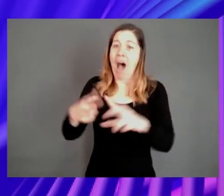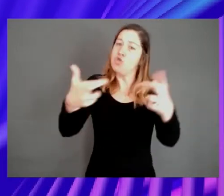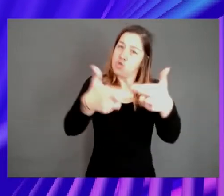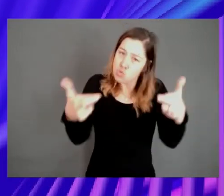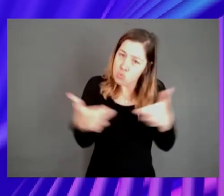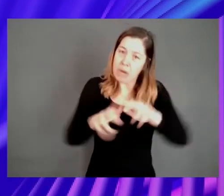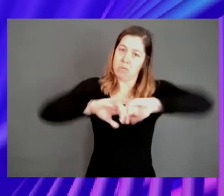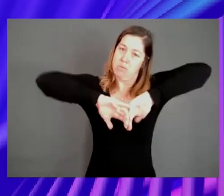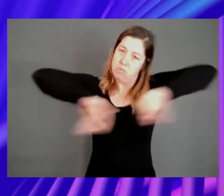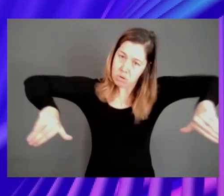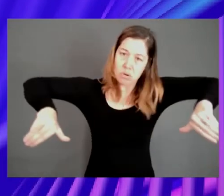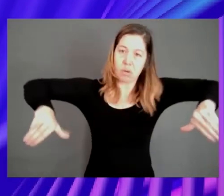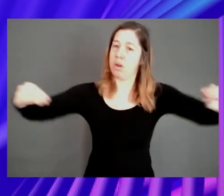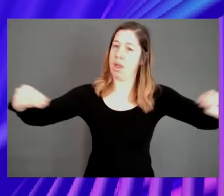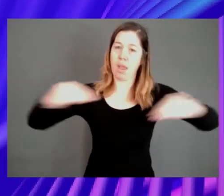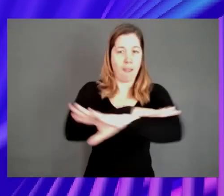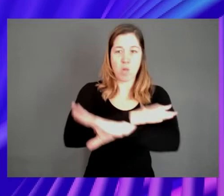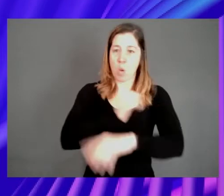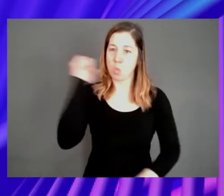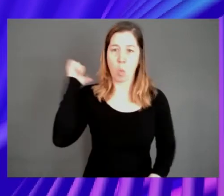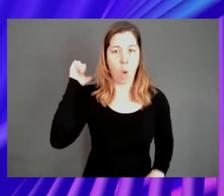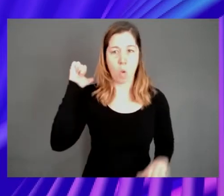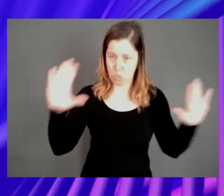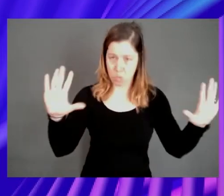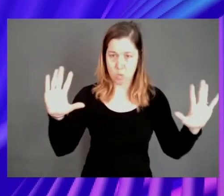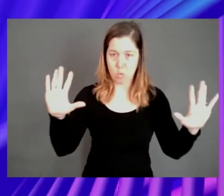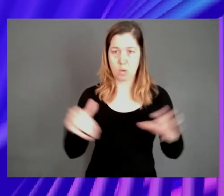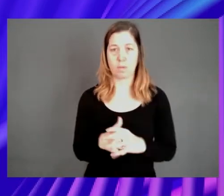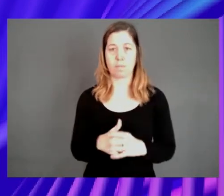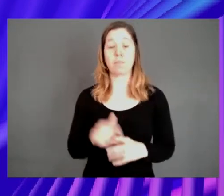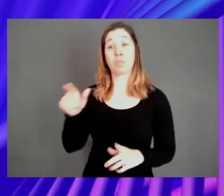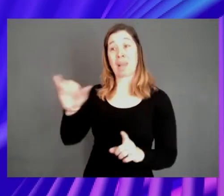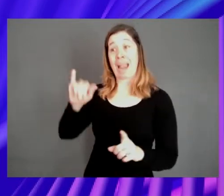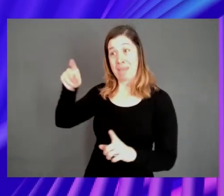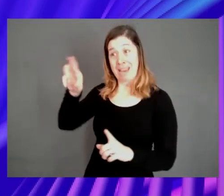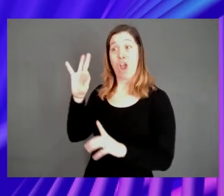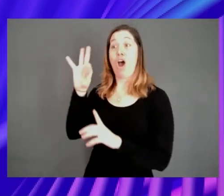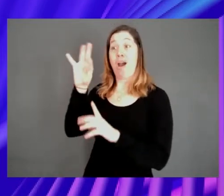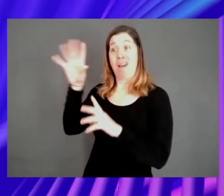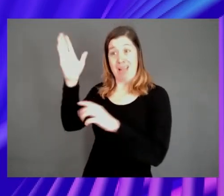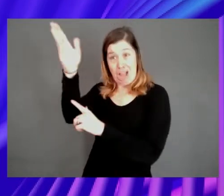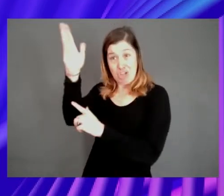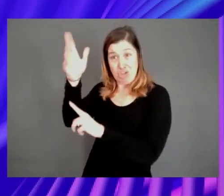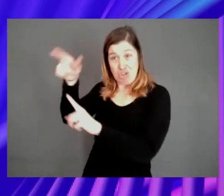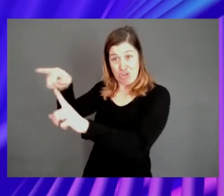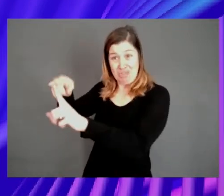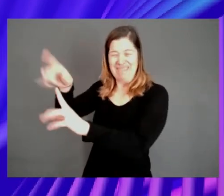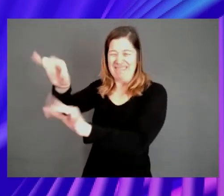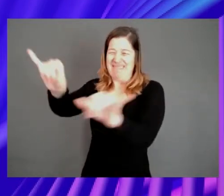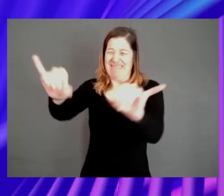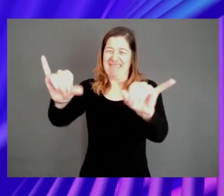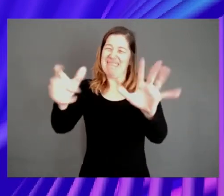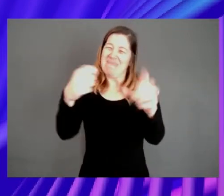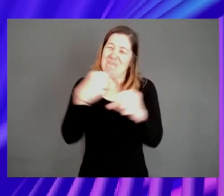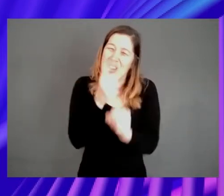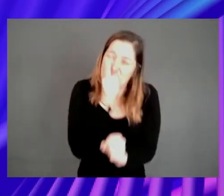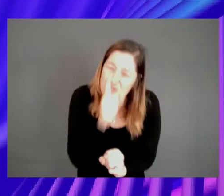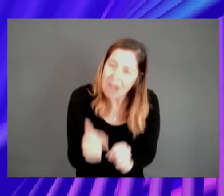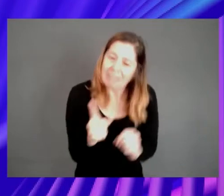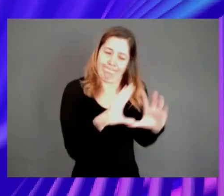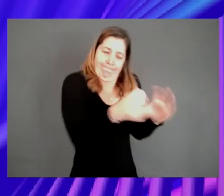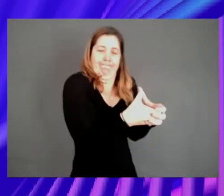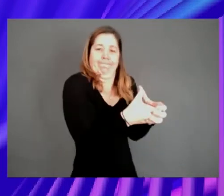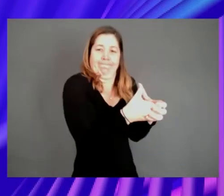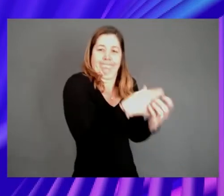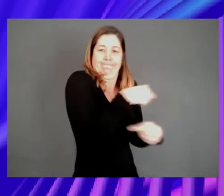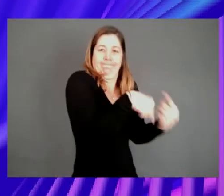other accounts. Really good for use cases like GDPR, I'm sure. Exactly. Okay. Exactly. Cool. So you can make sure you keep things within that region. And I'll show when we get to the demo how